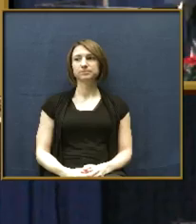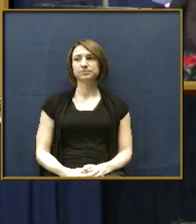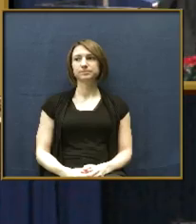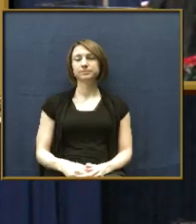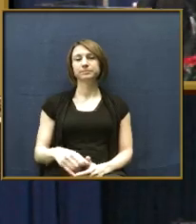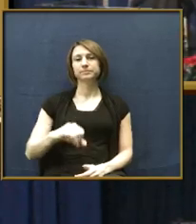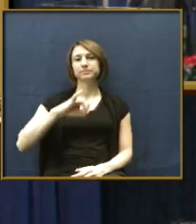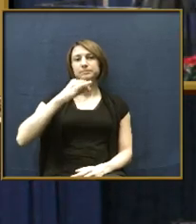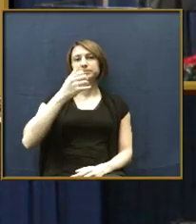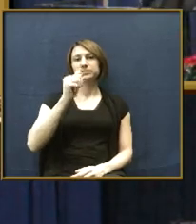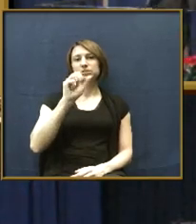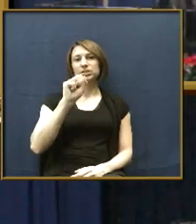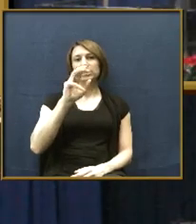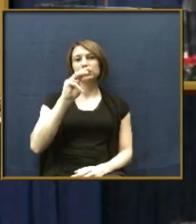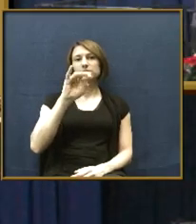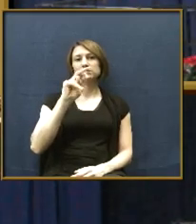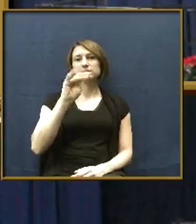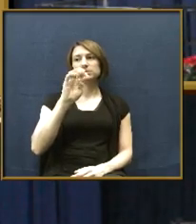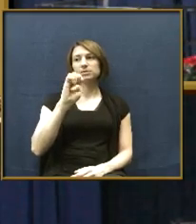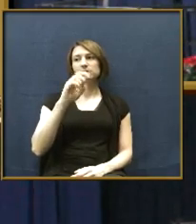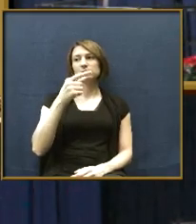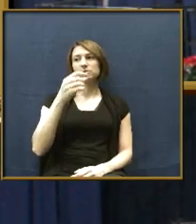Jasmine Gonzalez.